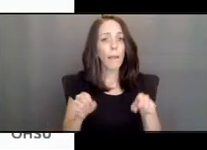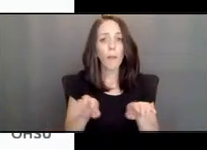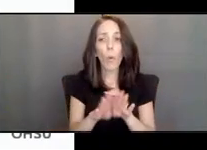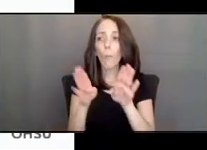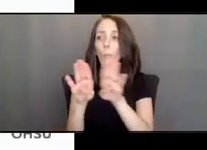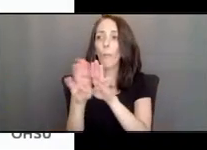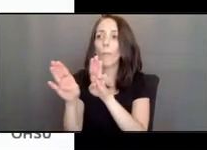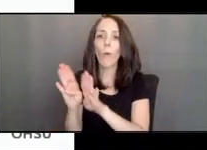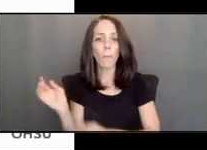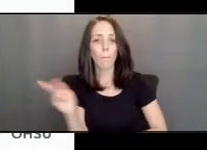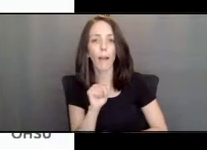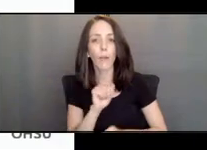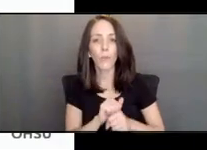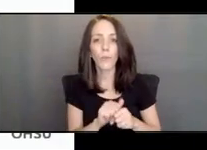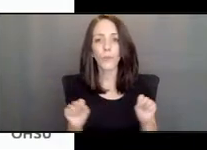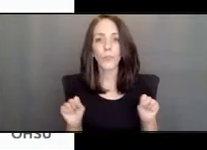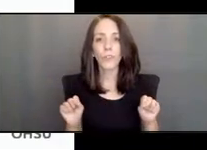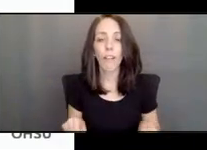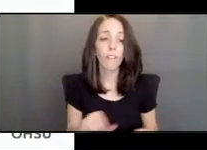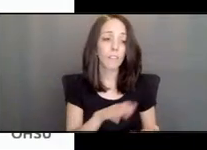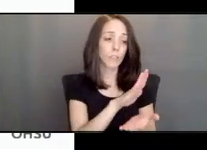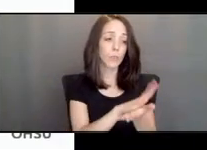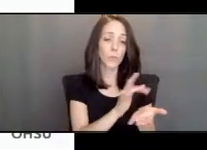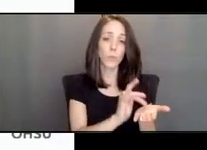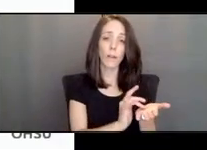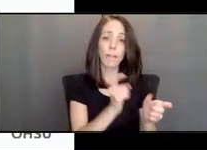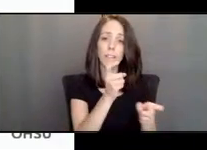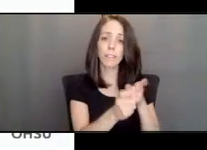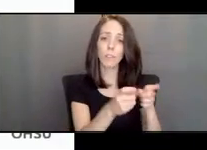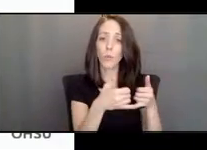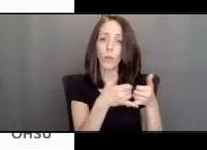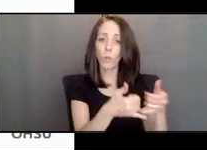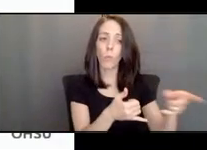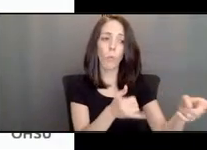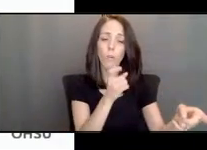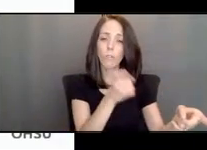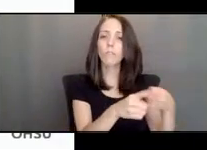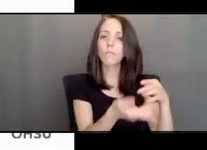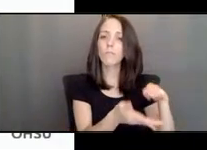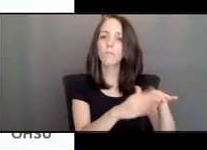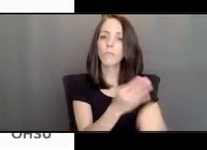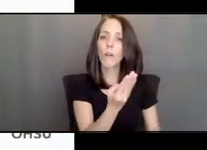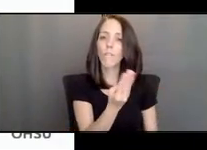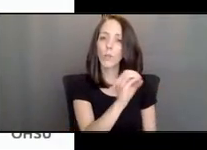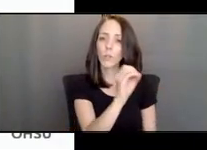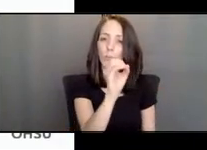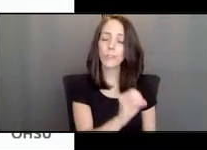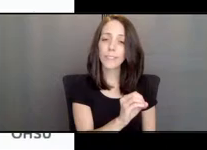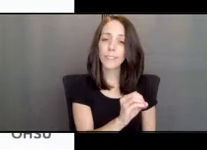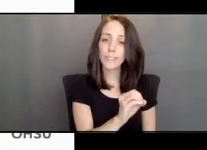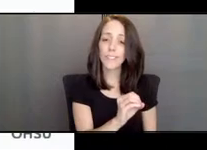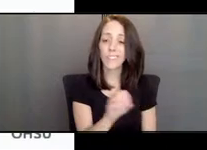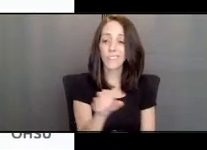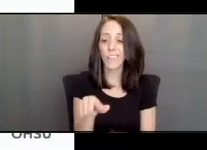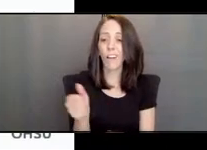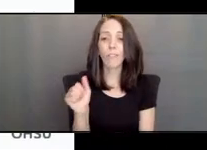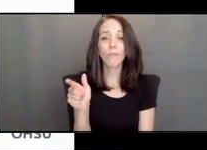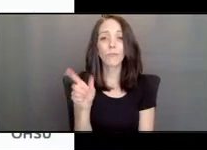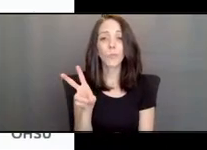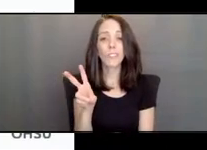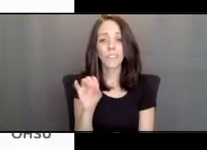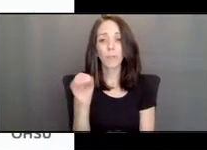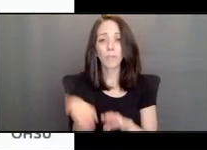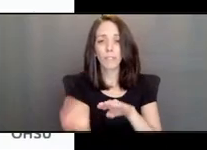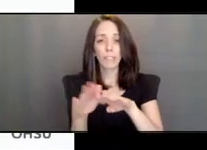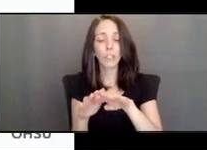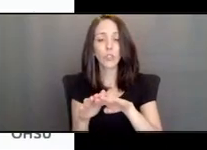COVID, the School of Medicine grant awards were up 14%, and center and institute awards grew by 27%. Some of